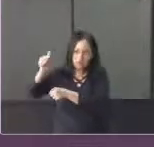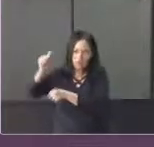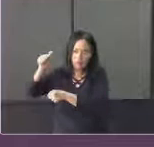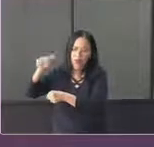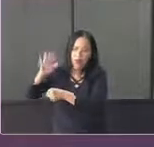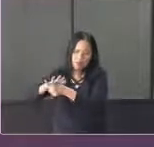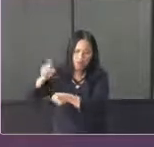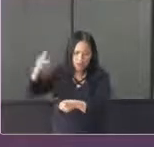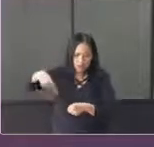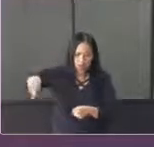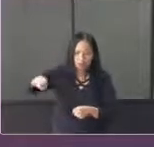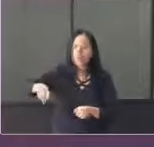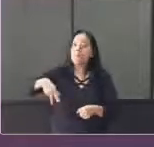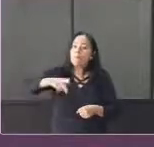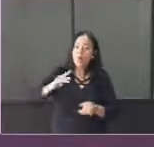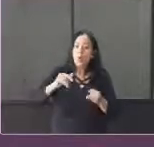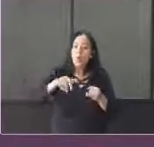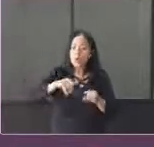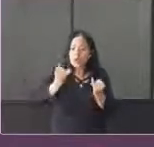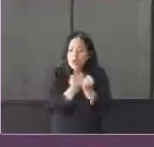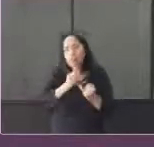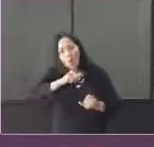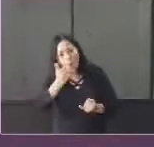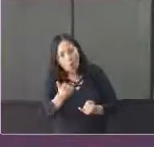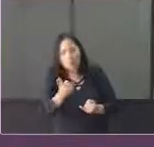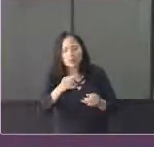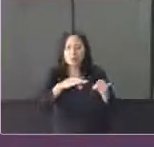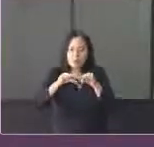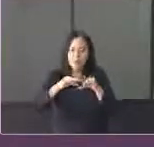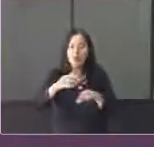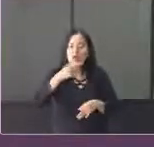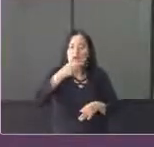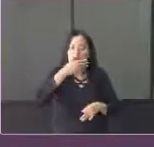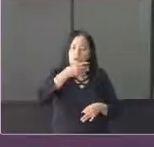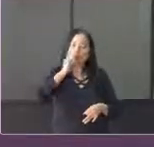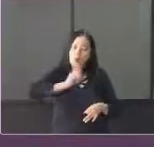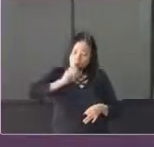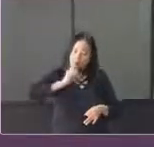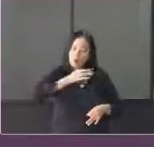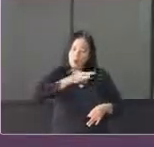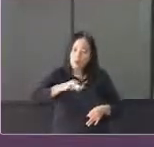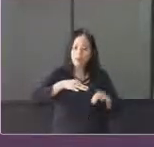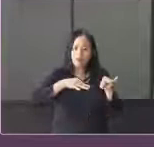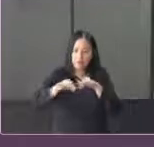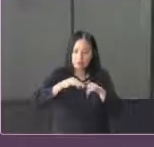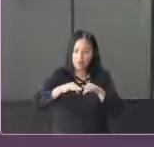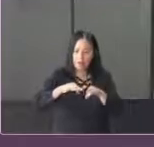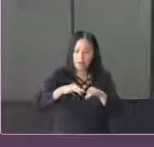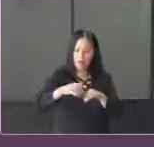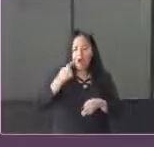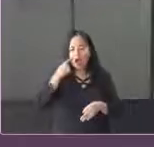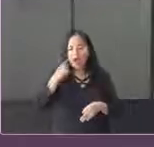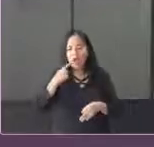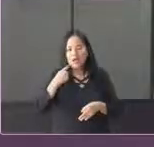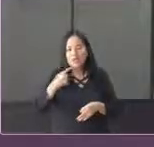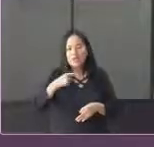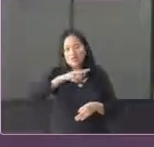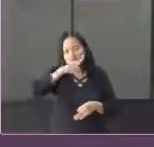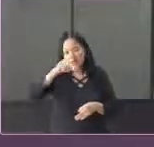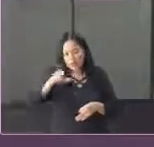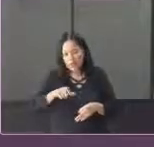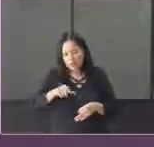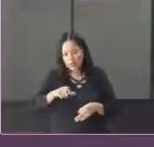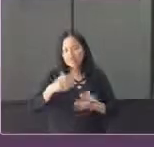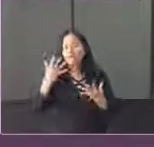with laborers, with women who had to be ready to for these jobs. This was